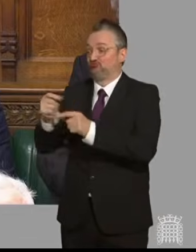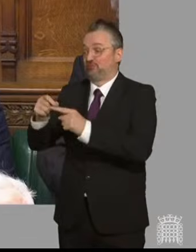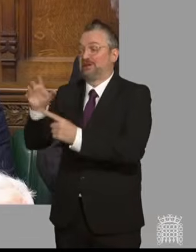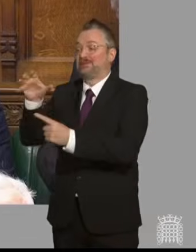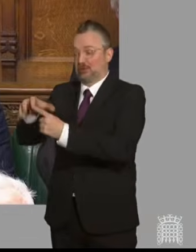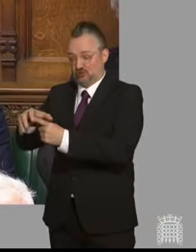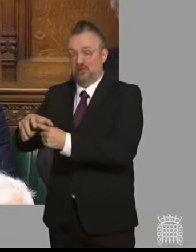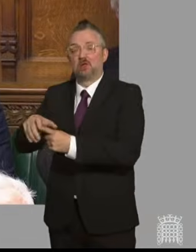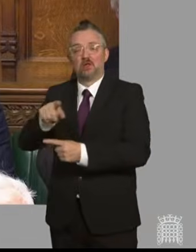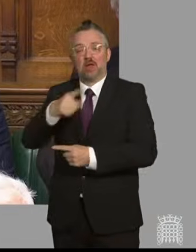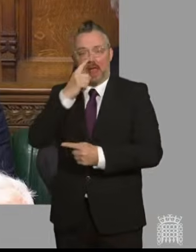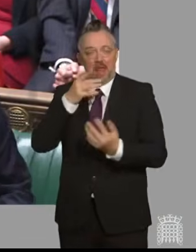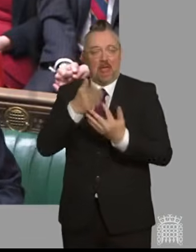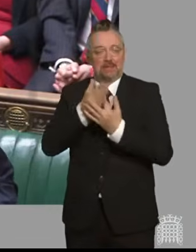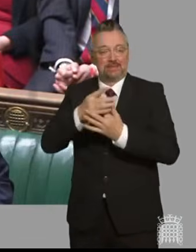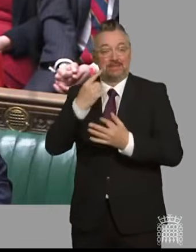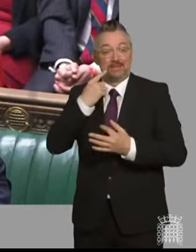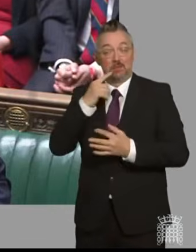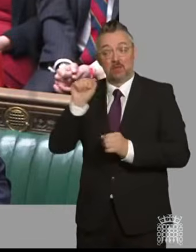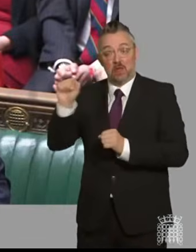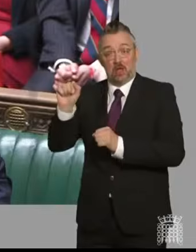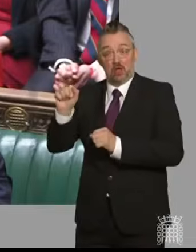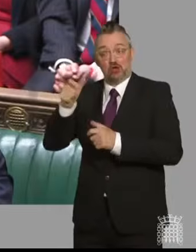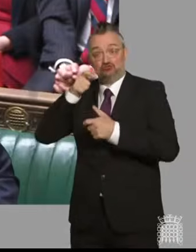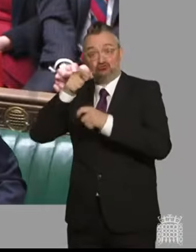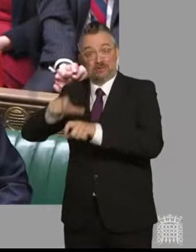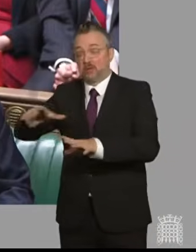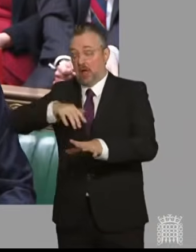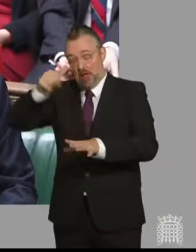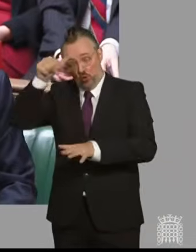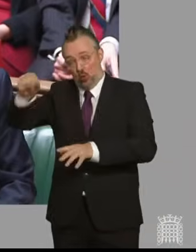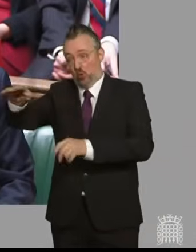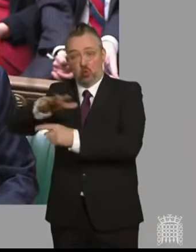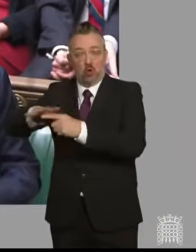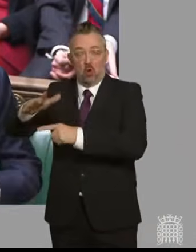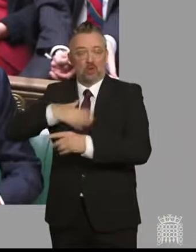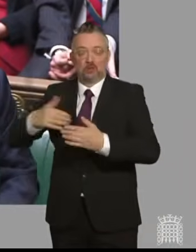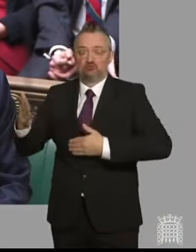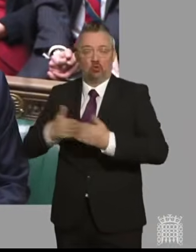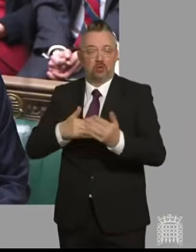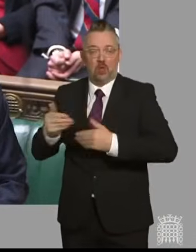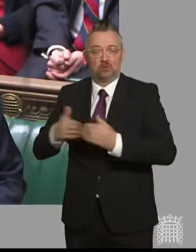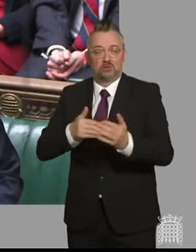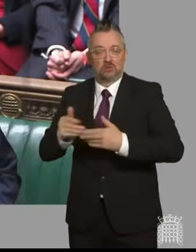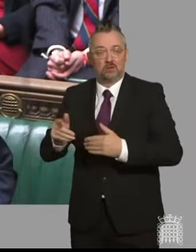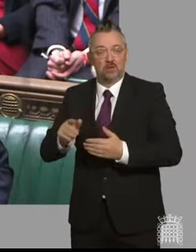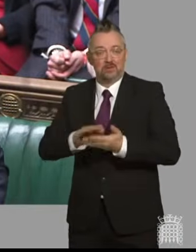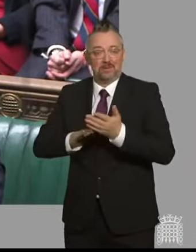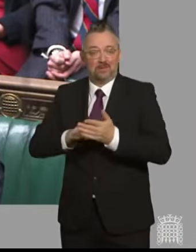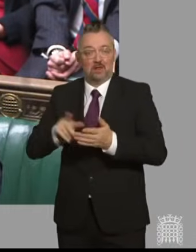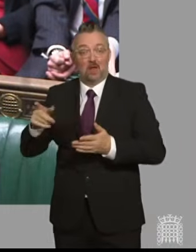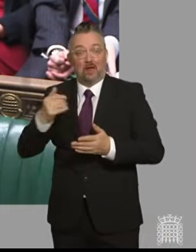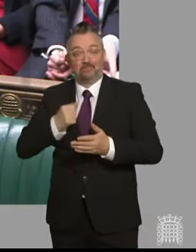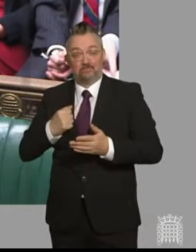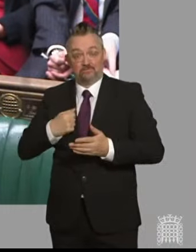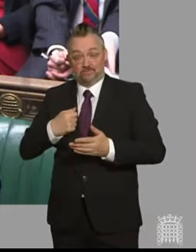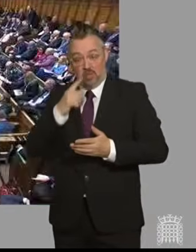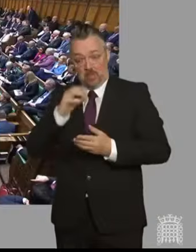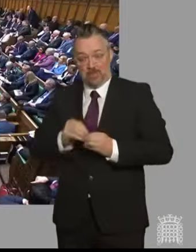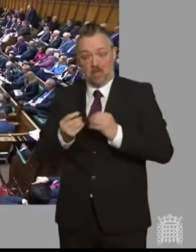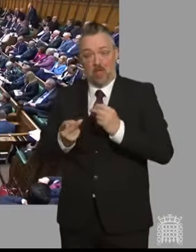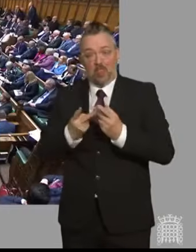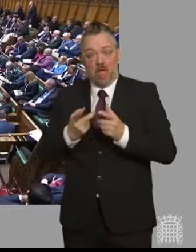this sorted as soon as possible to take advantage of the extra appointments that we are creating so that people can get access to the primary care that they